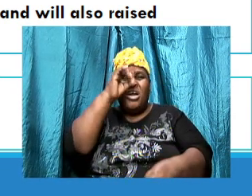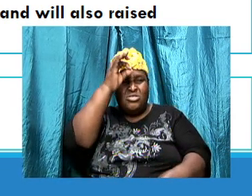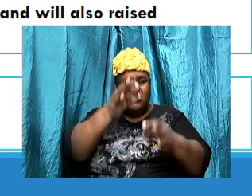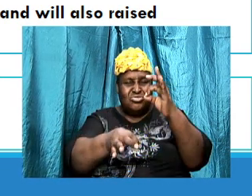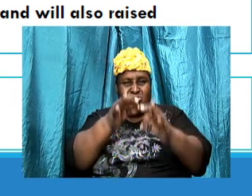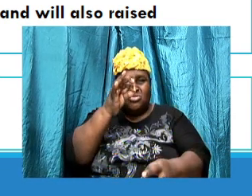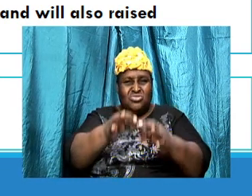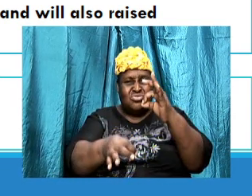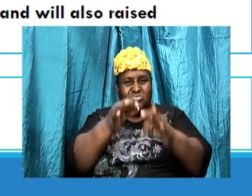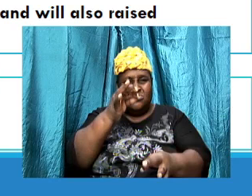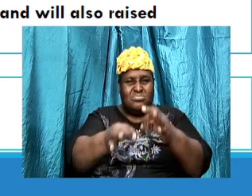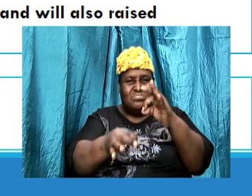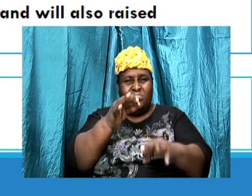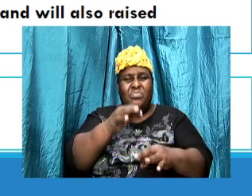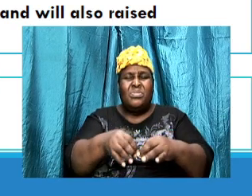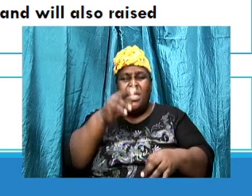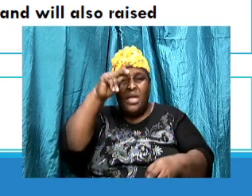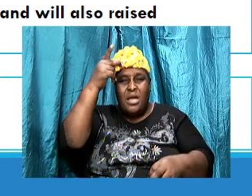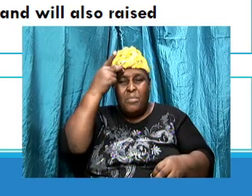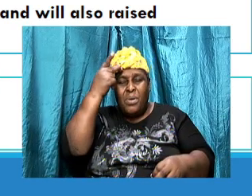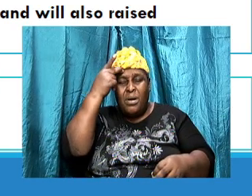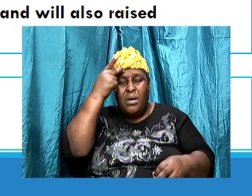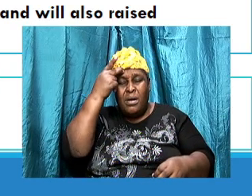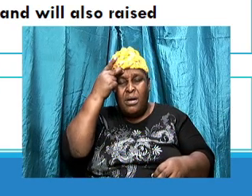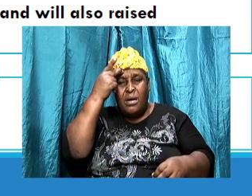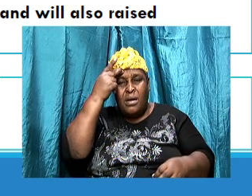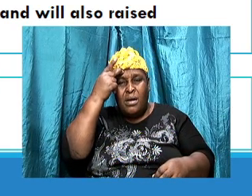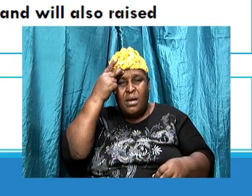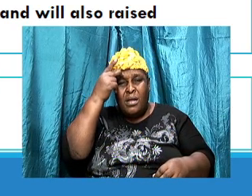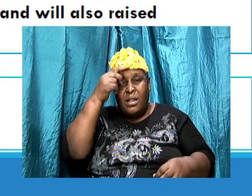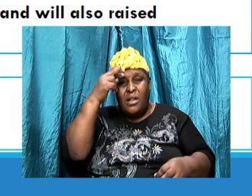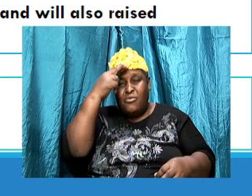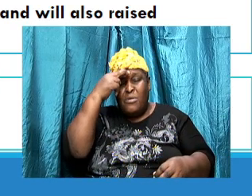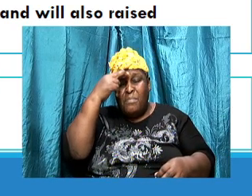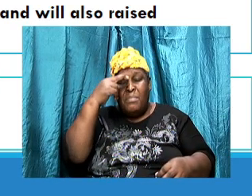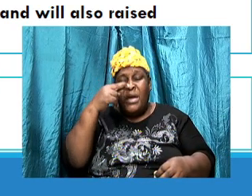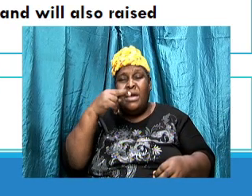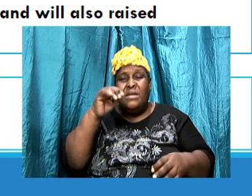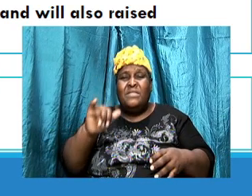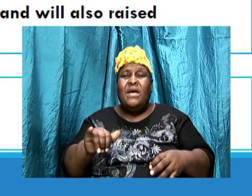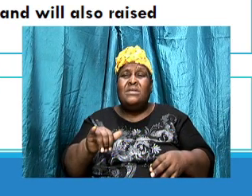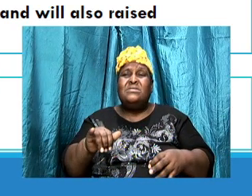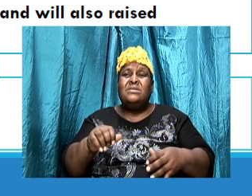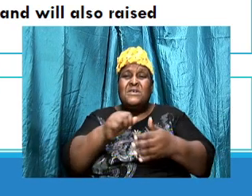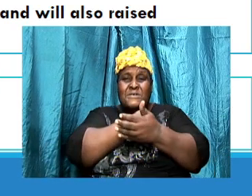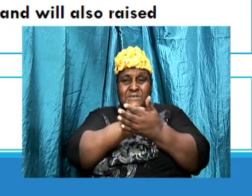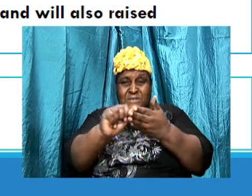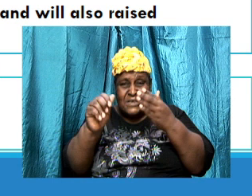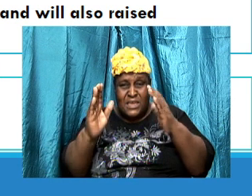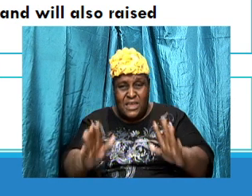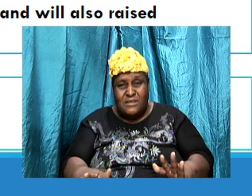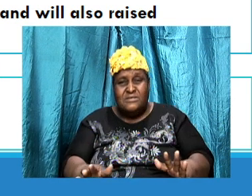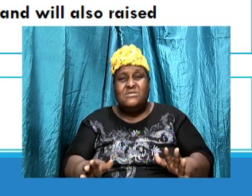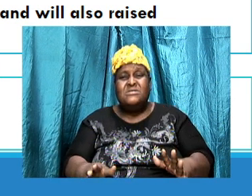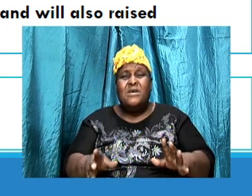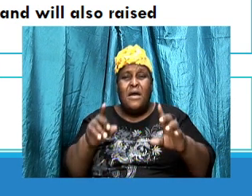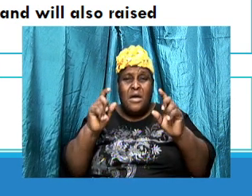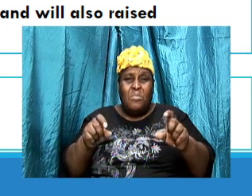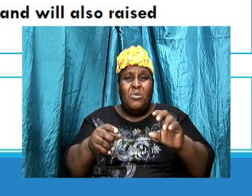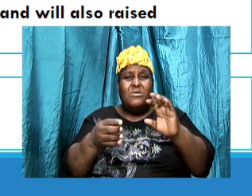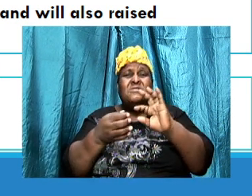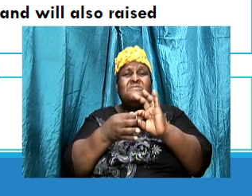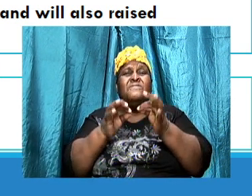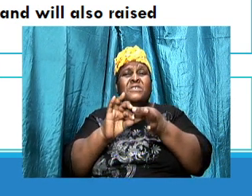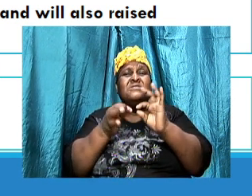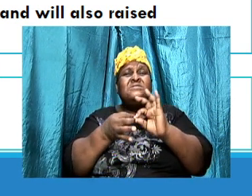Paul reminded us that saints are to work out their problem among themselves. So God wants us to work it out in the church.